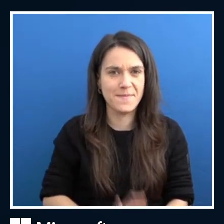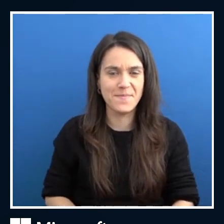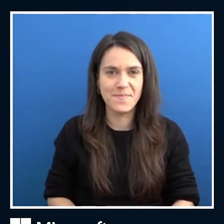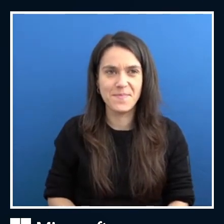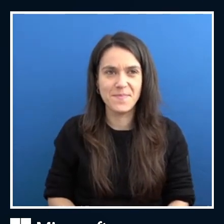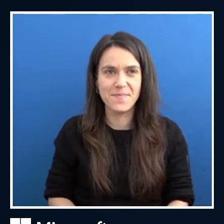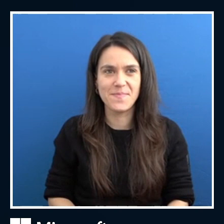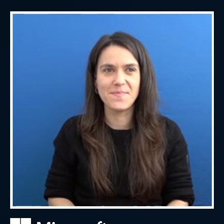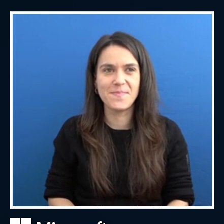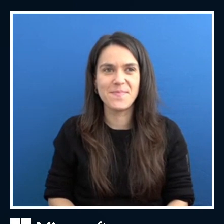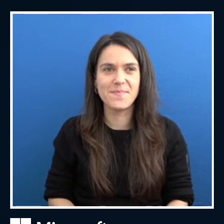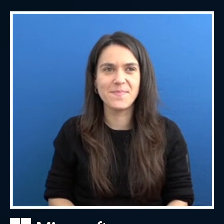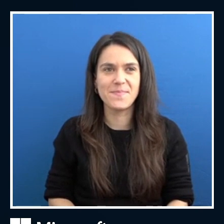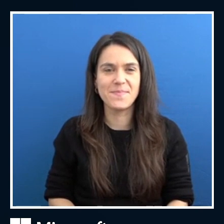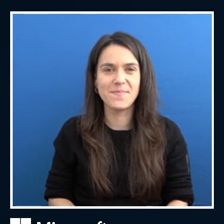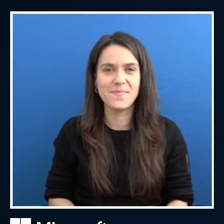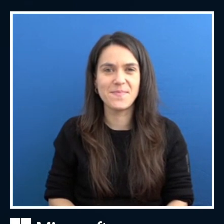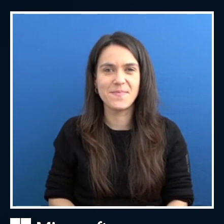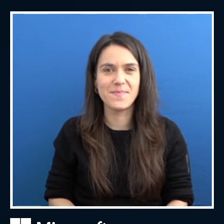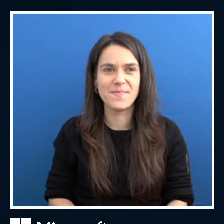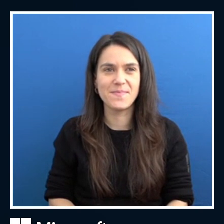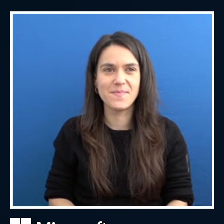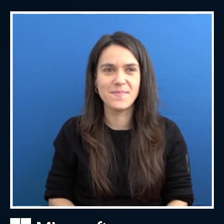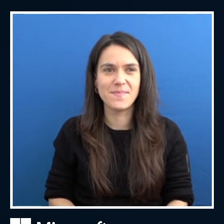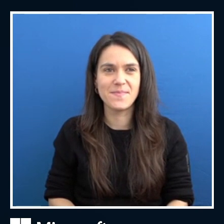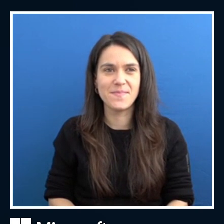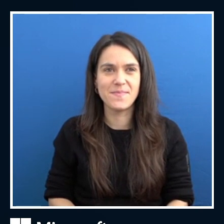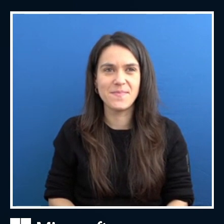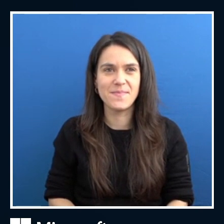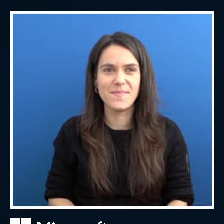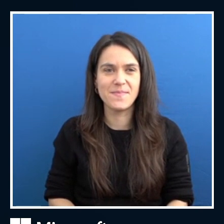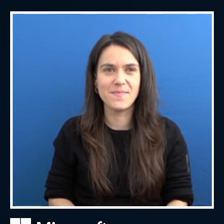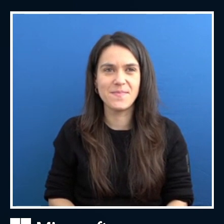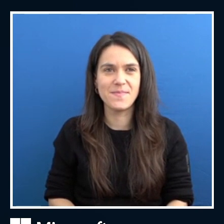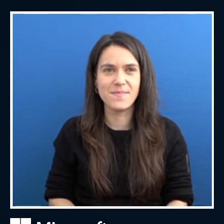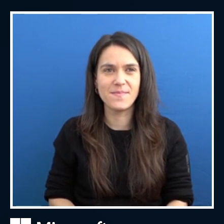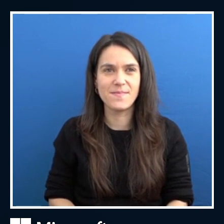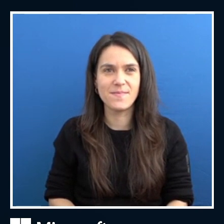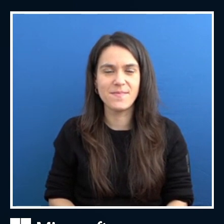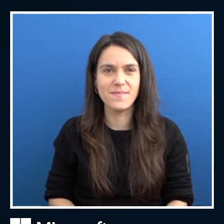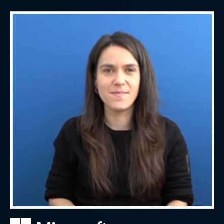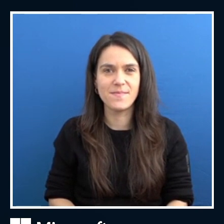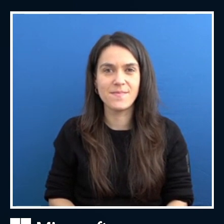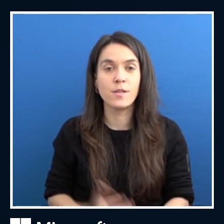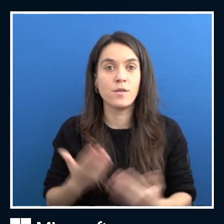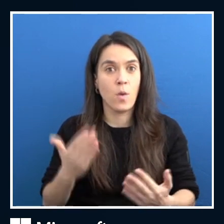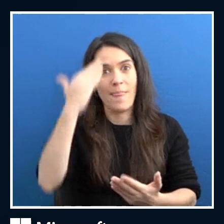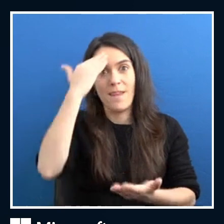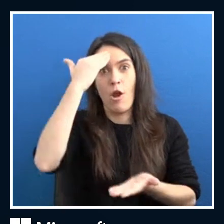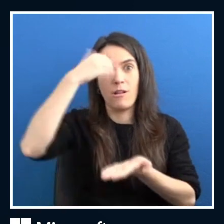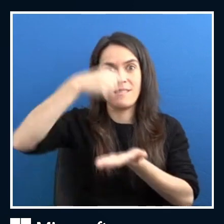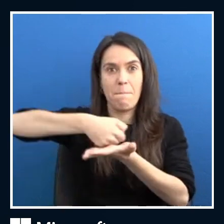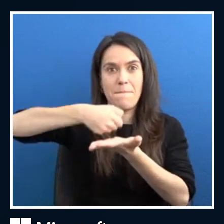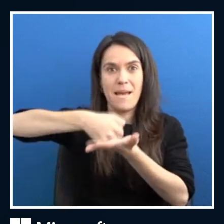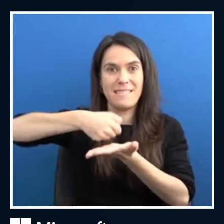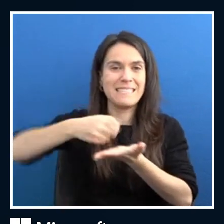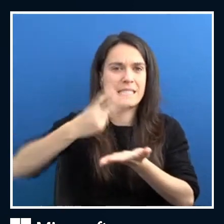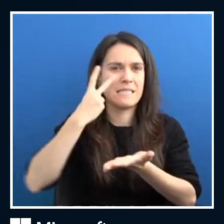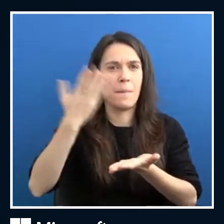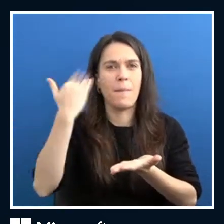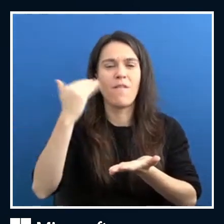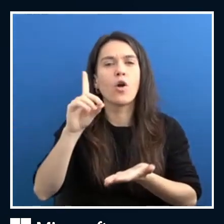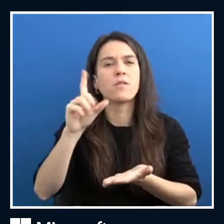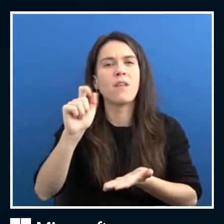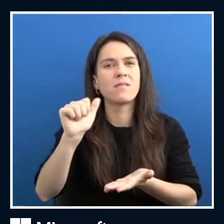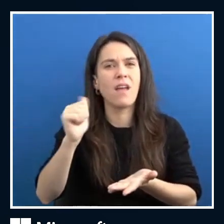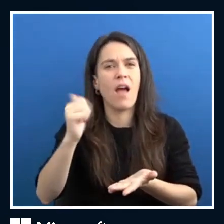sorry for that. Yeah, for the knowledge base on itself. Now, as I said, the data of the knowledge base can be